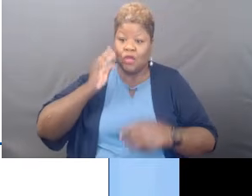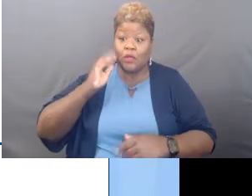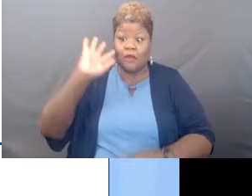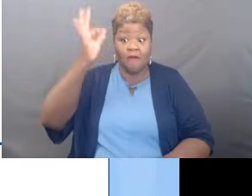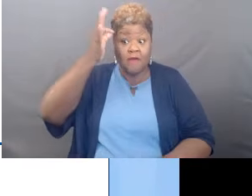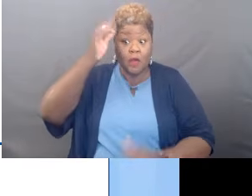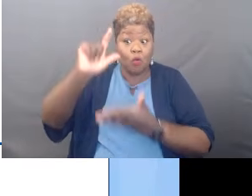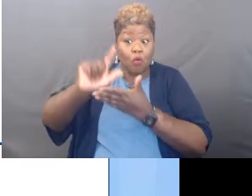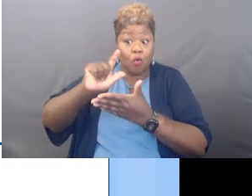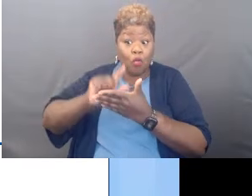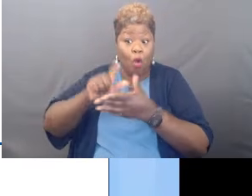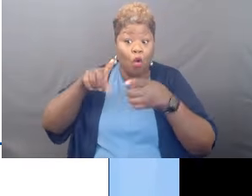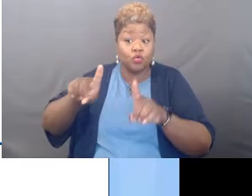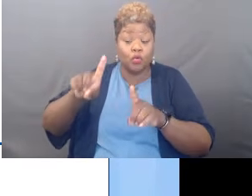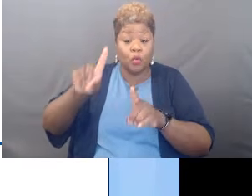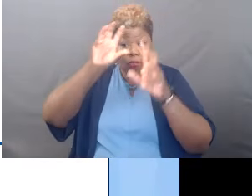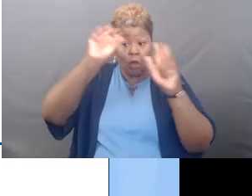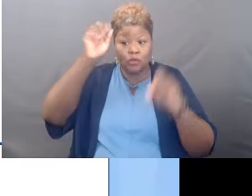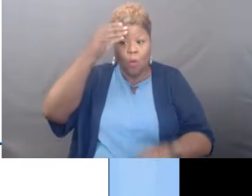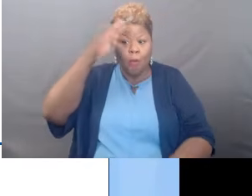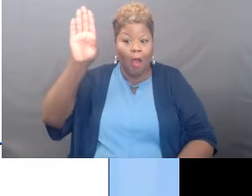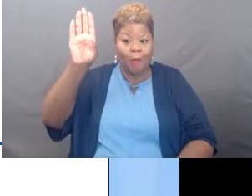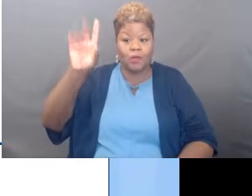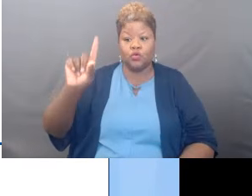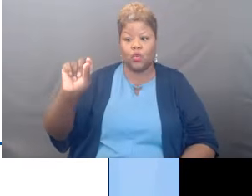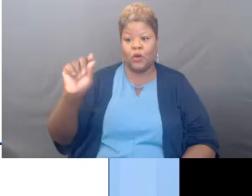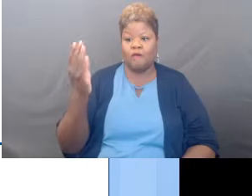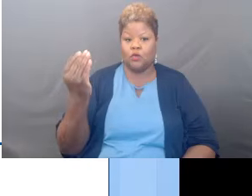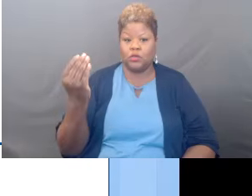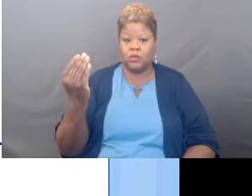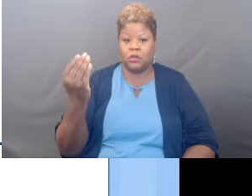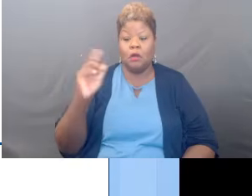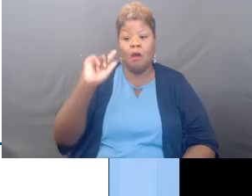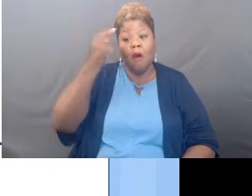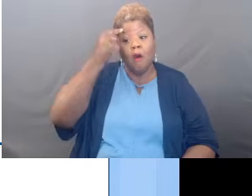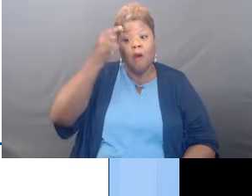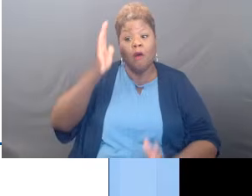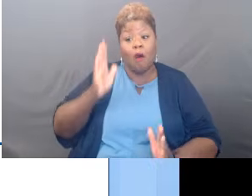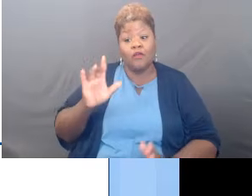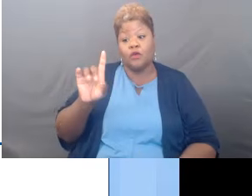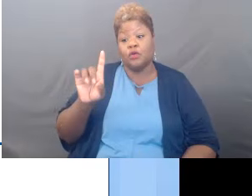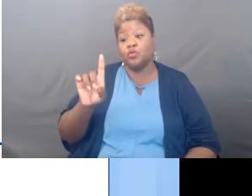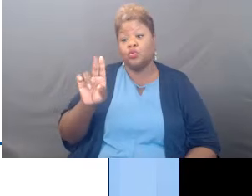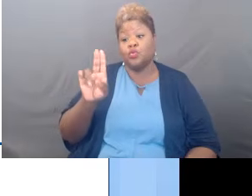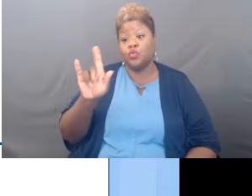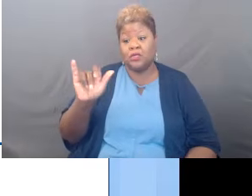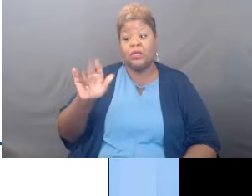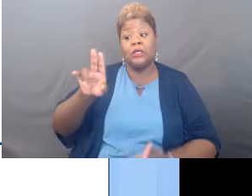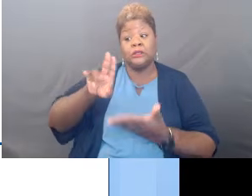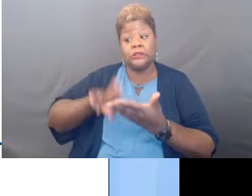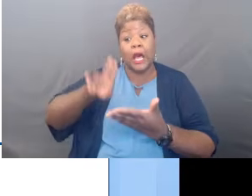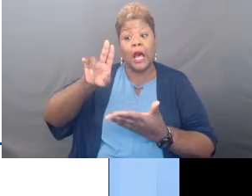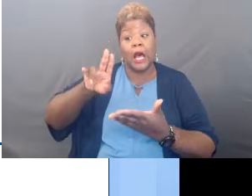under the Obama administration in 2014. Governor Ducey actually signed it here into